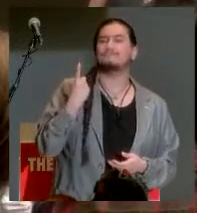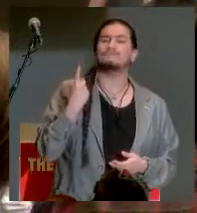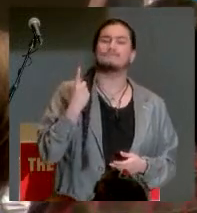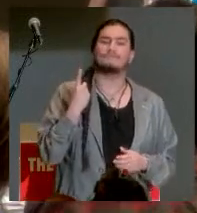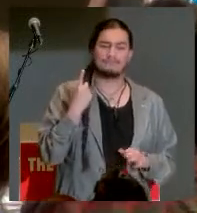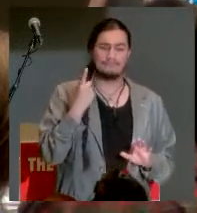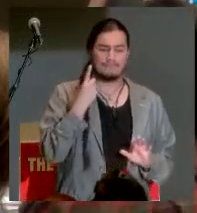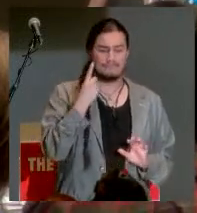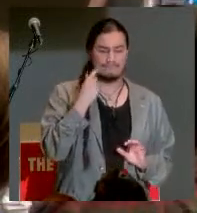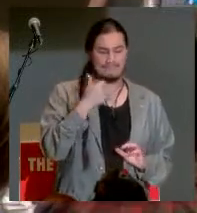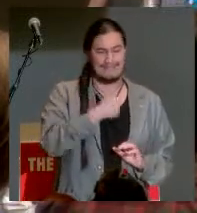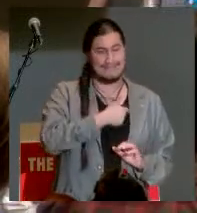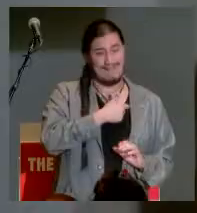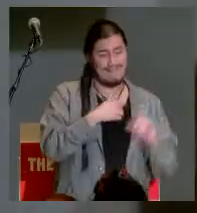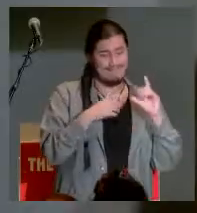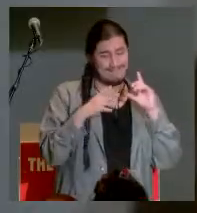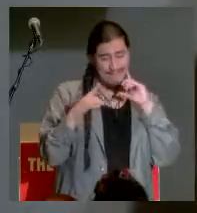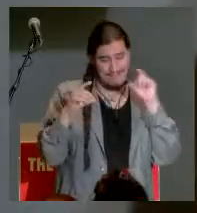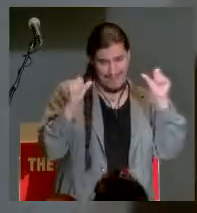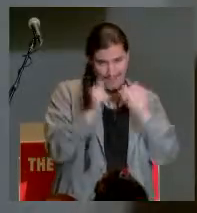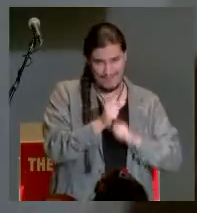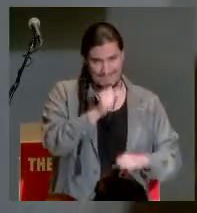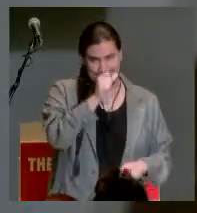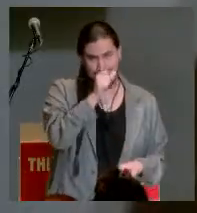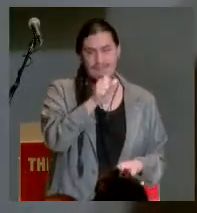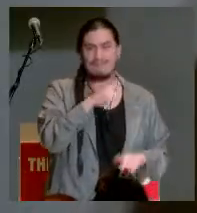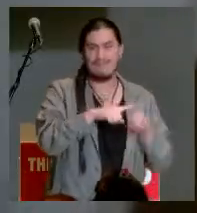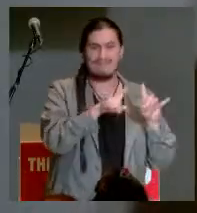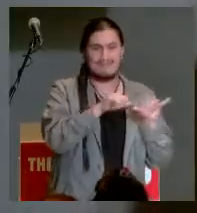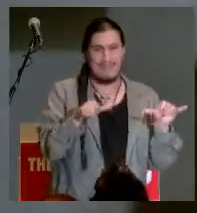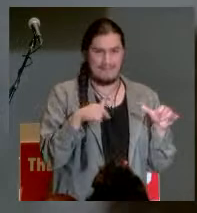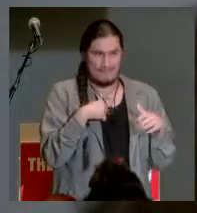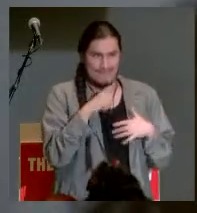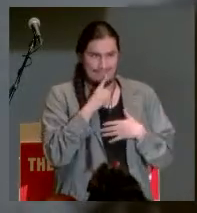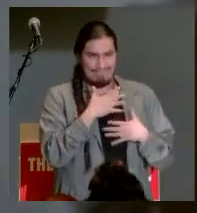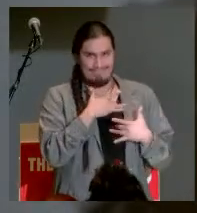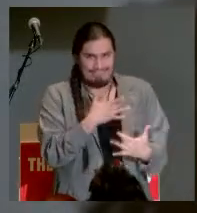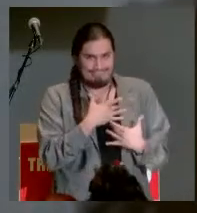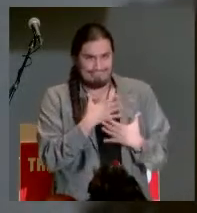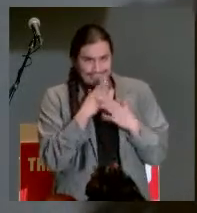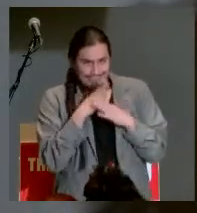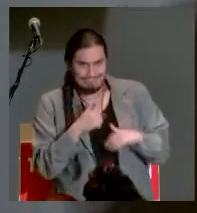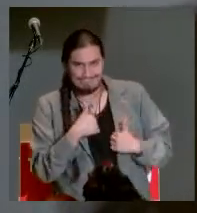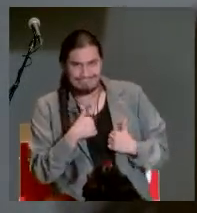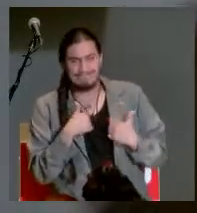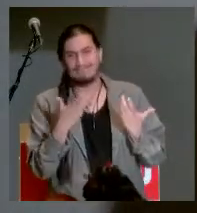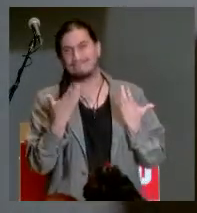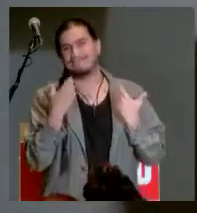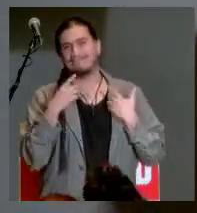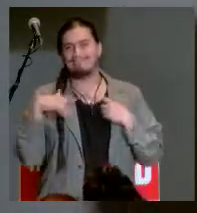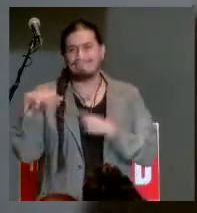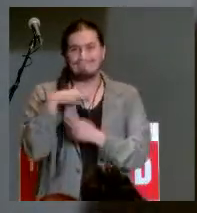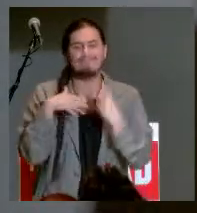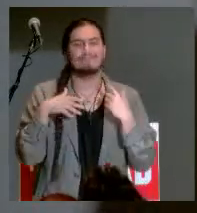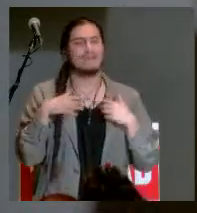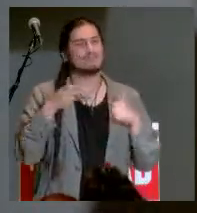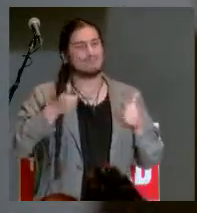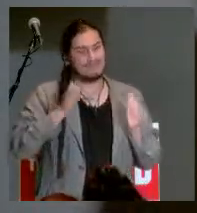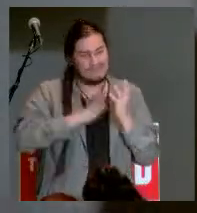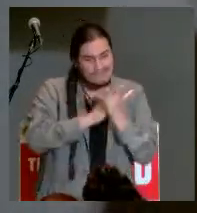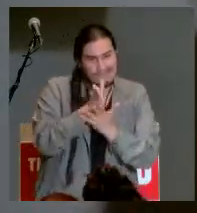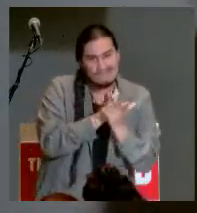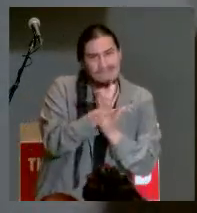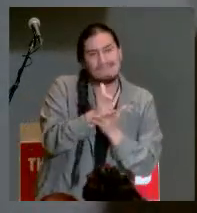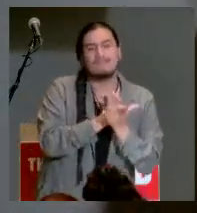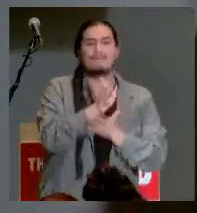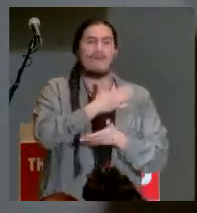I'm mad loud on the mic, I'm very introverted. Like I feel like I navigate between worlds, and I've